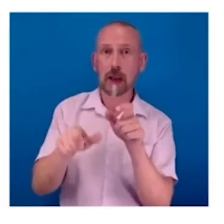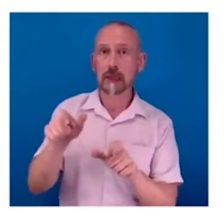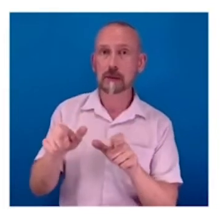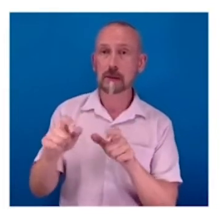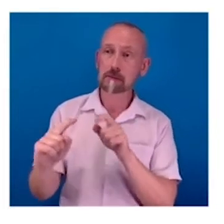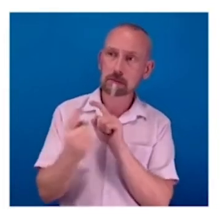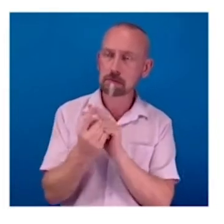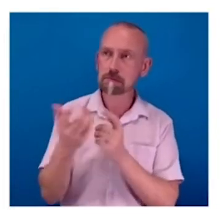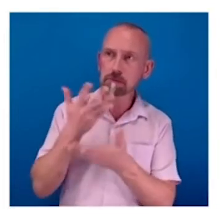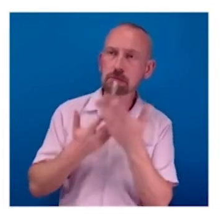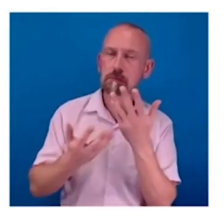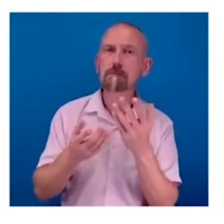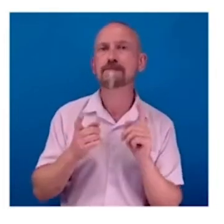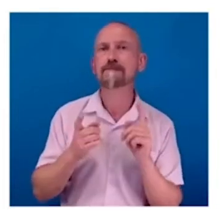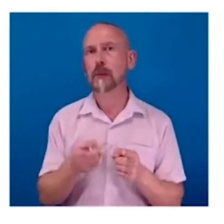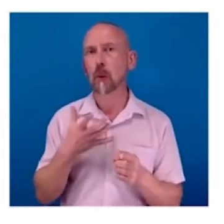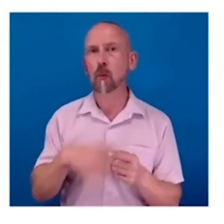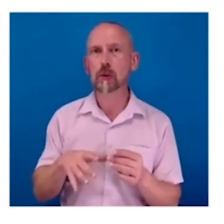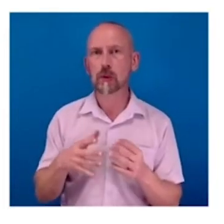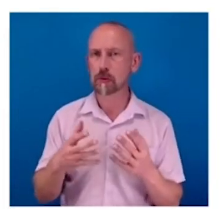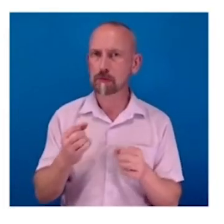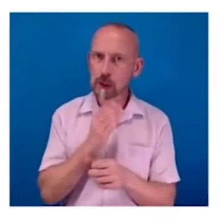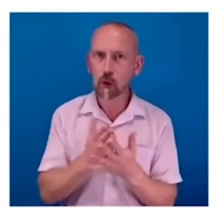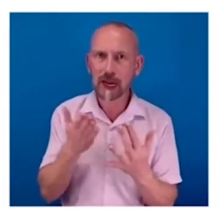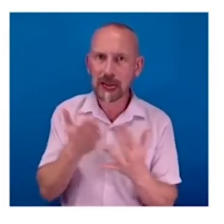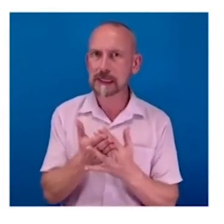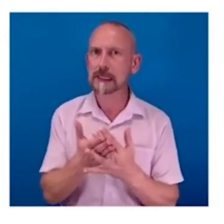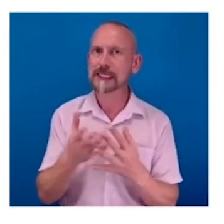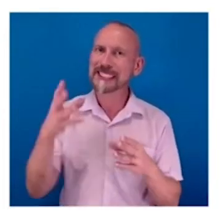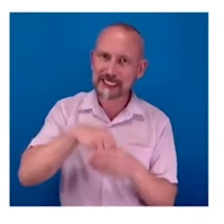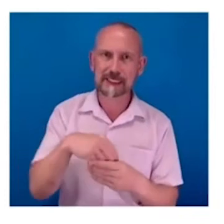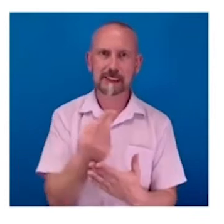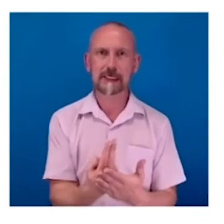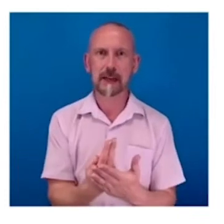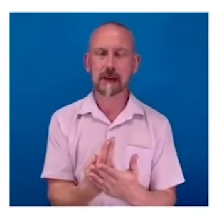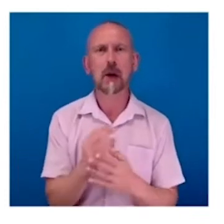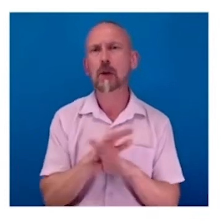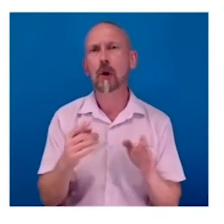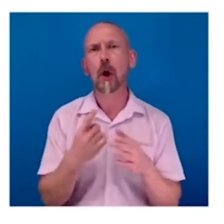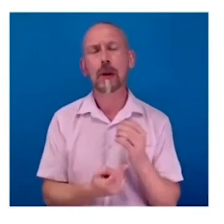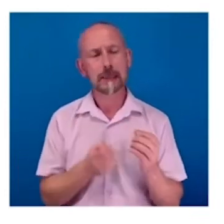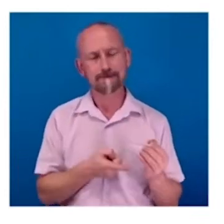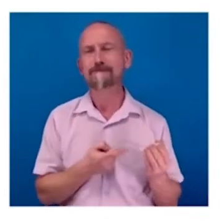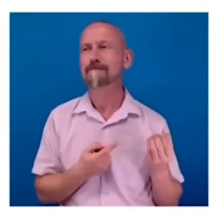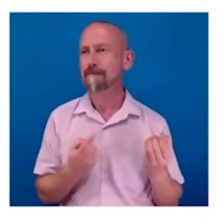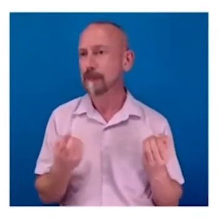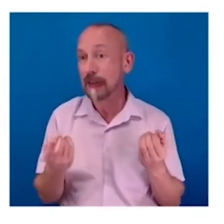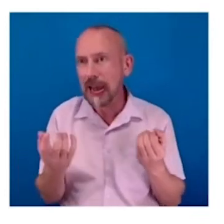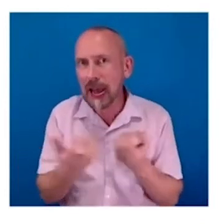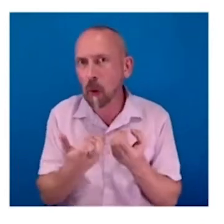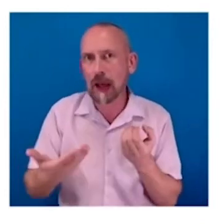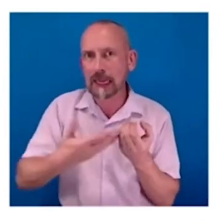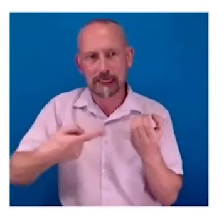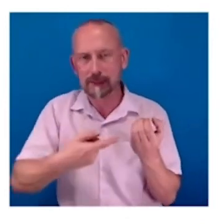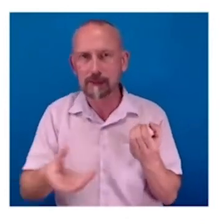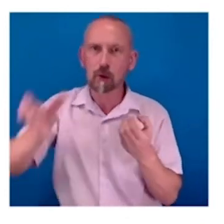that they actually want to start embedding it now, not just make it this kind of transactional process. And that's a really, really good thing. Will